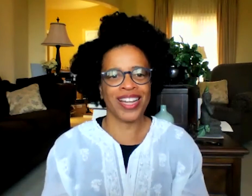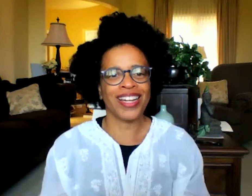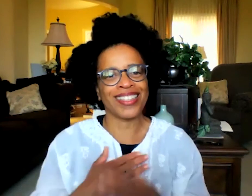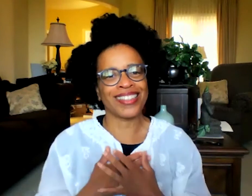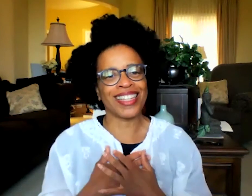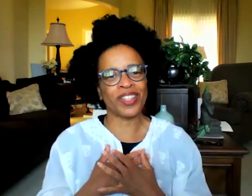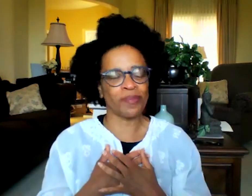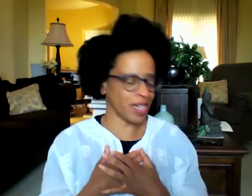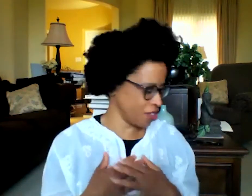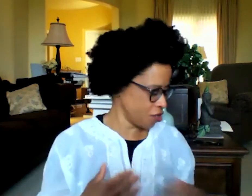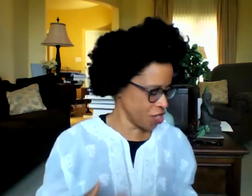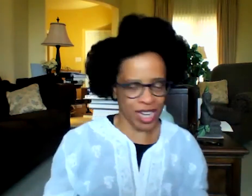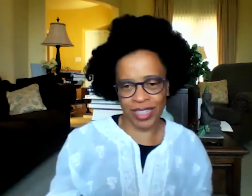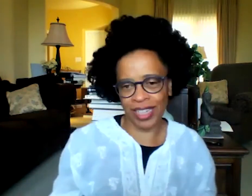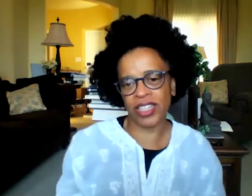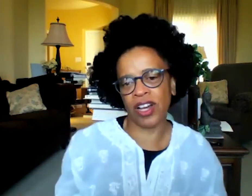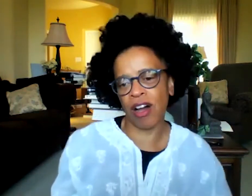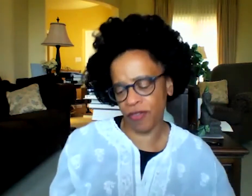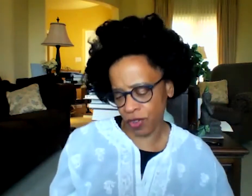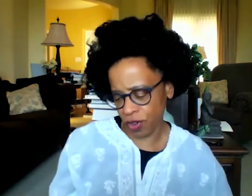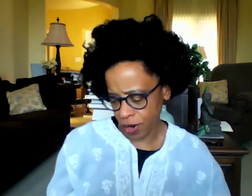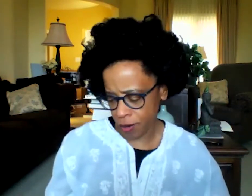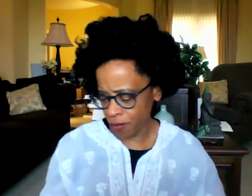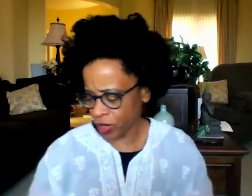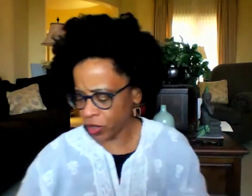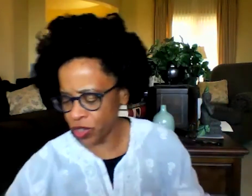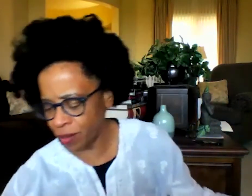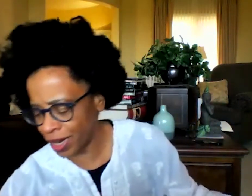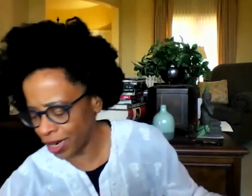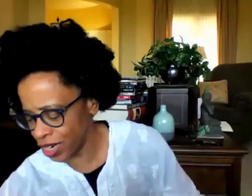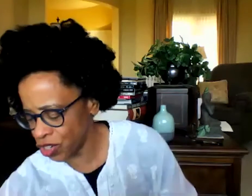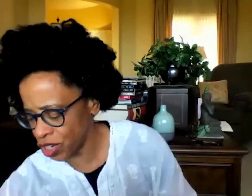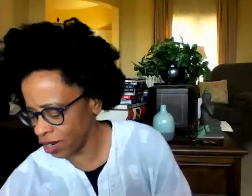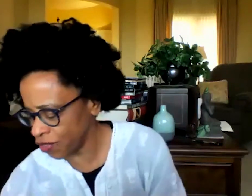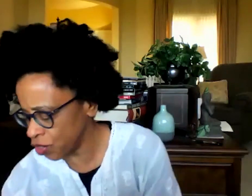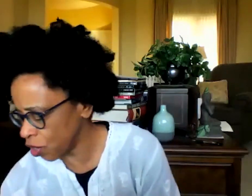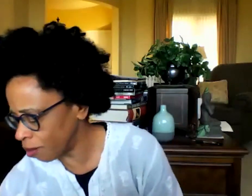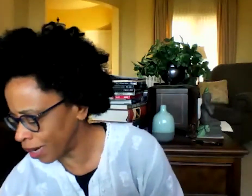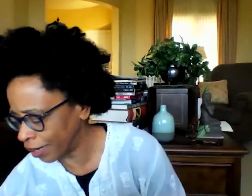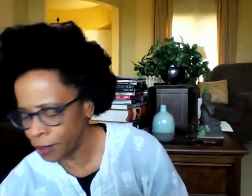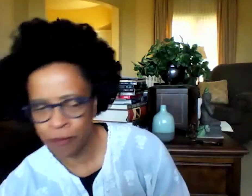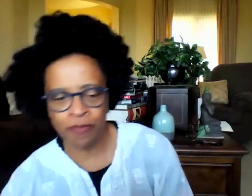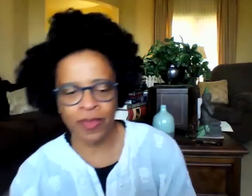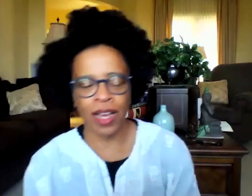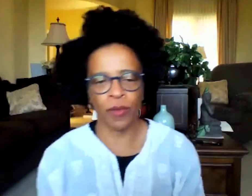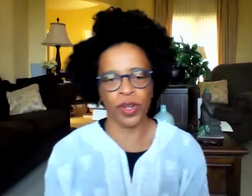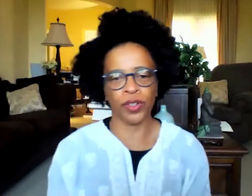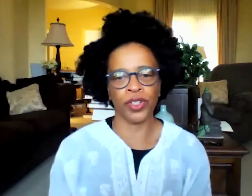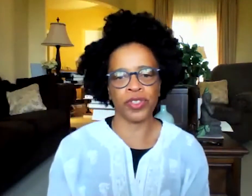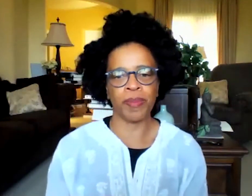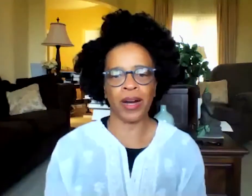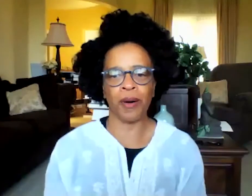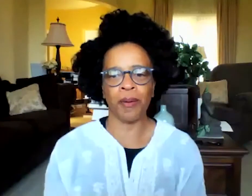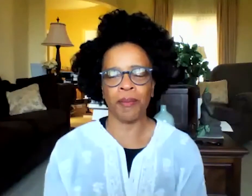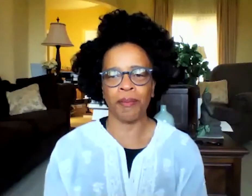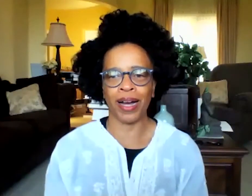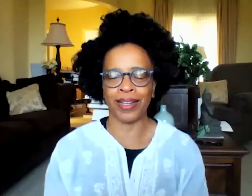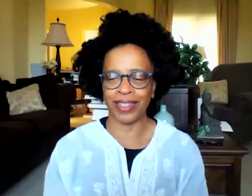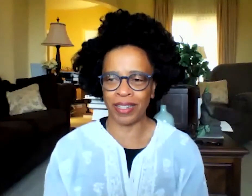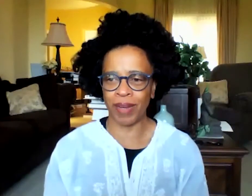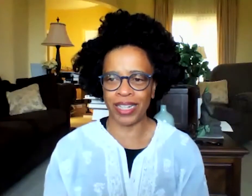So yeah, thank you, my dear Tricia. I'd like to offer a closing meditation, and if you don't mind, I will use a